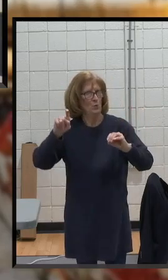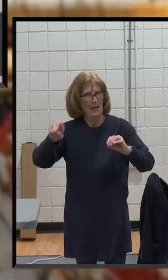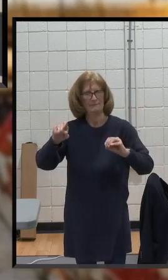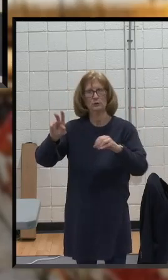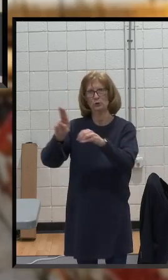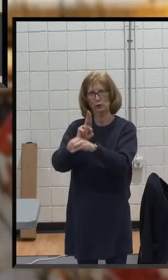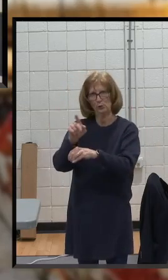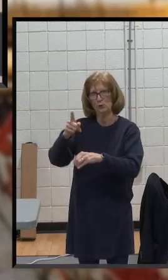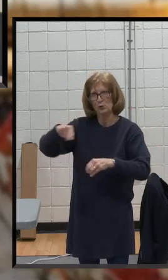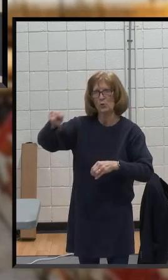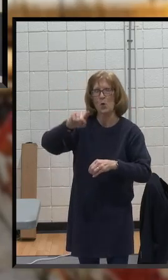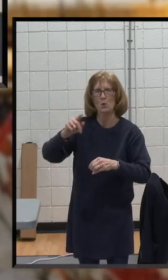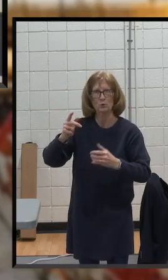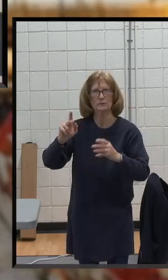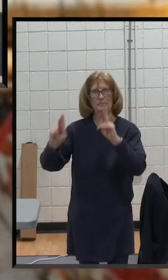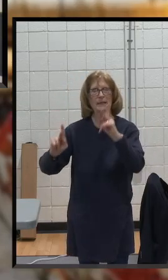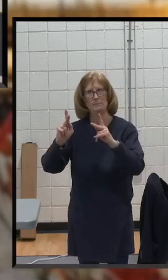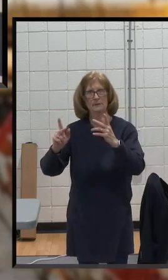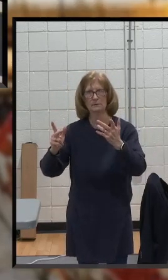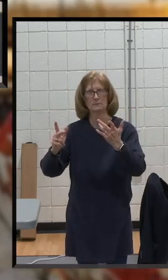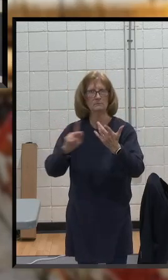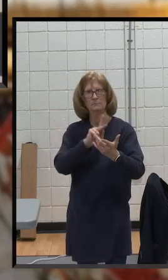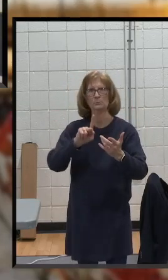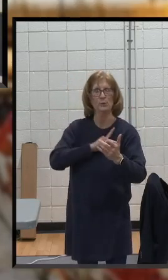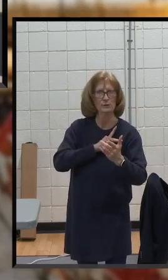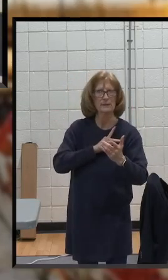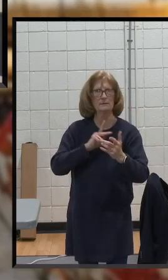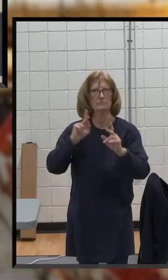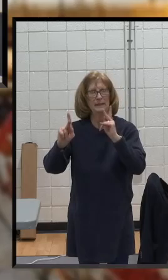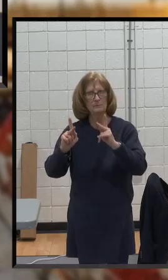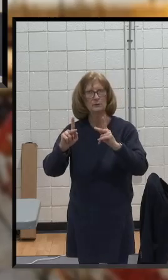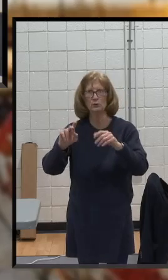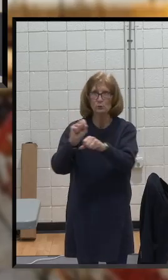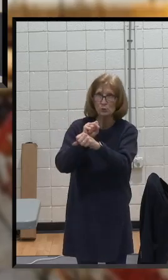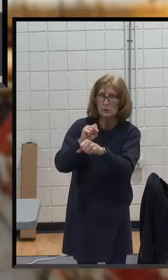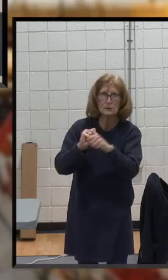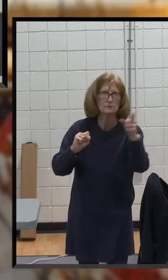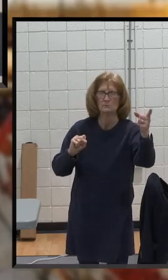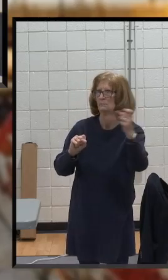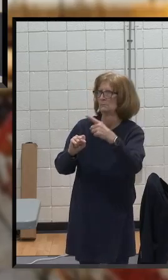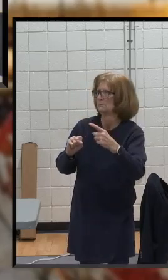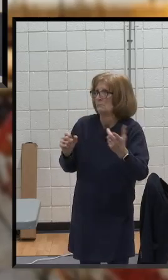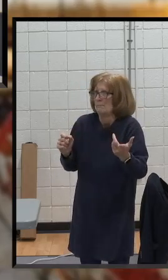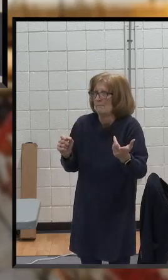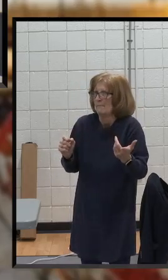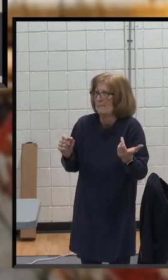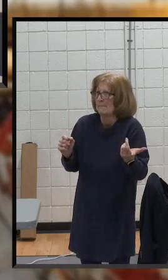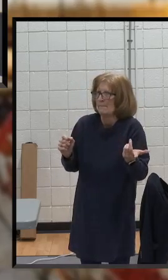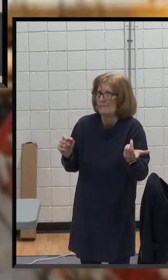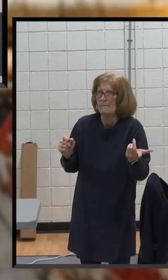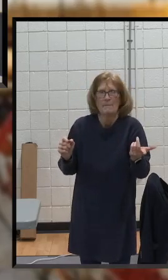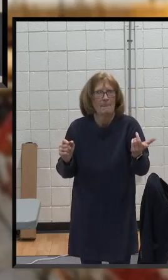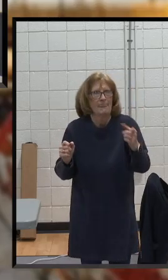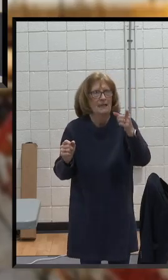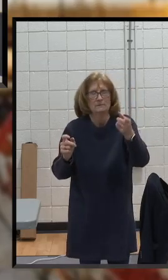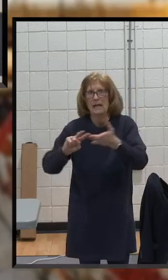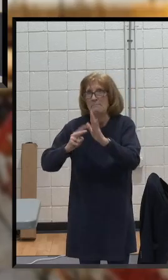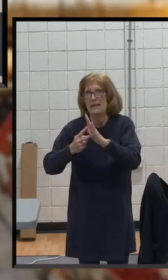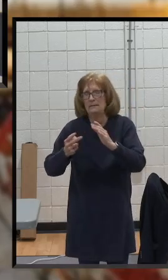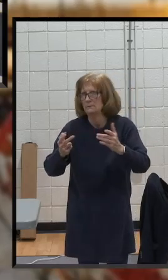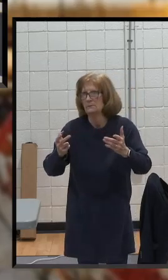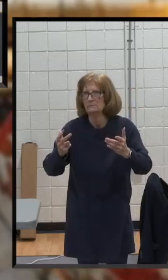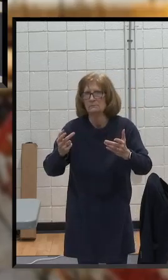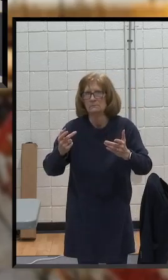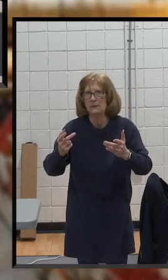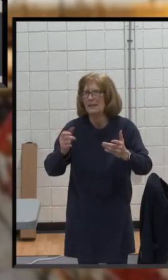a personal flagger, a personal contractor? We can be trained, you can put us in the class and train someone. Right.